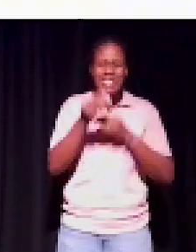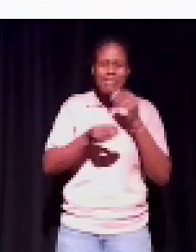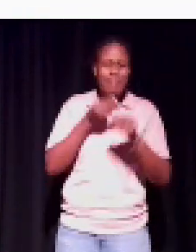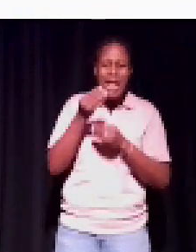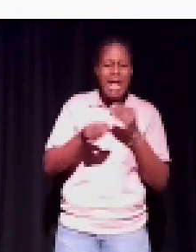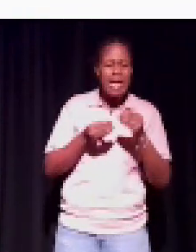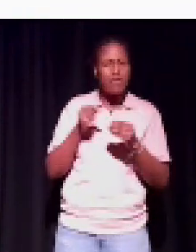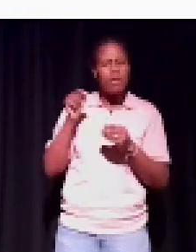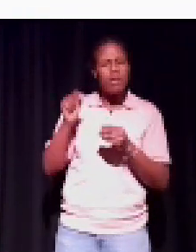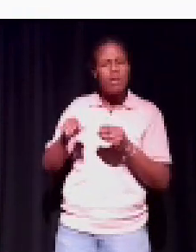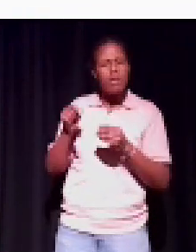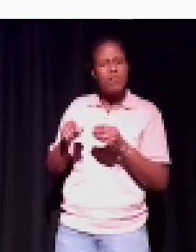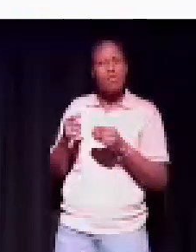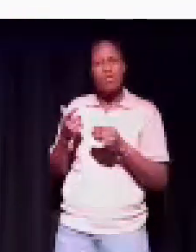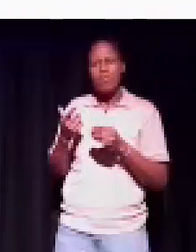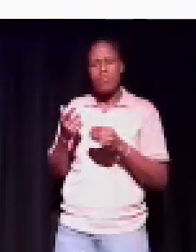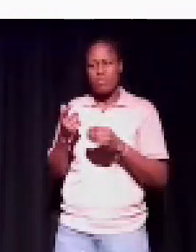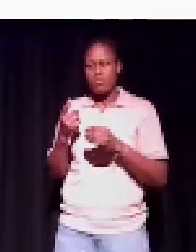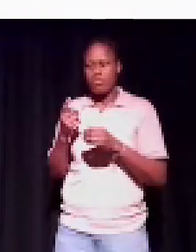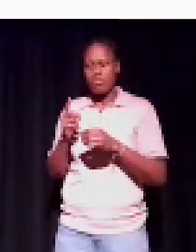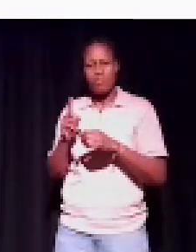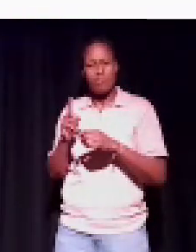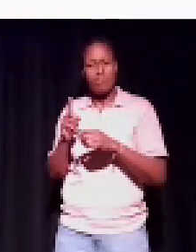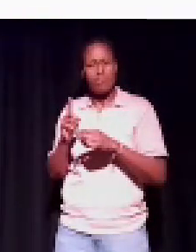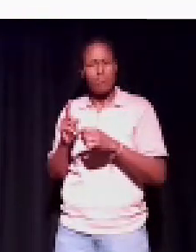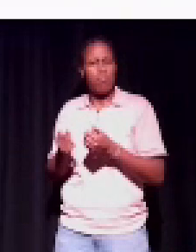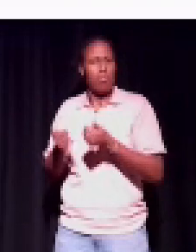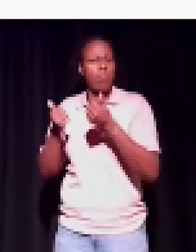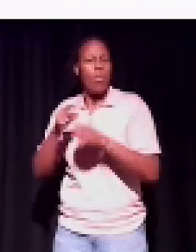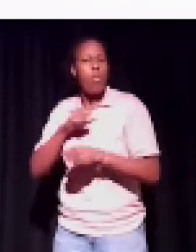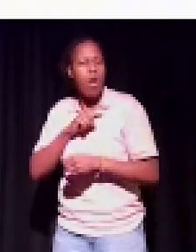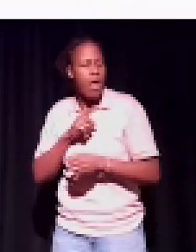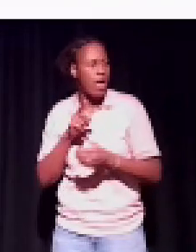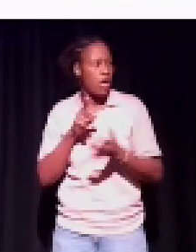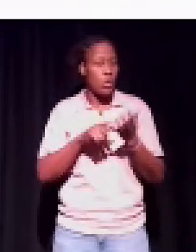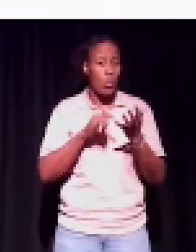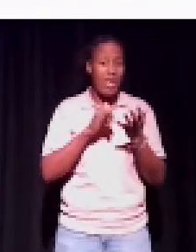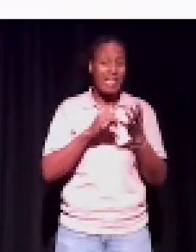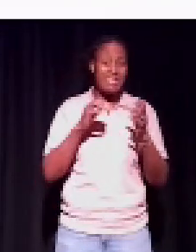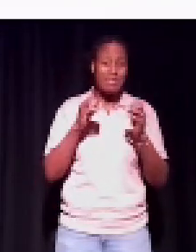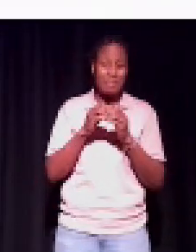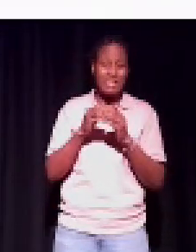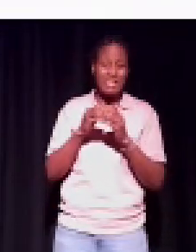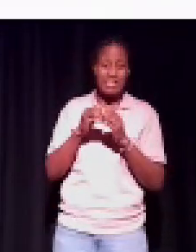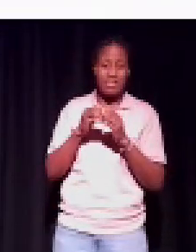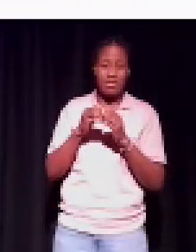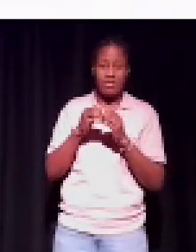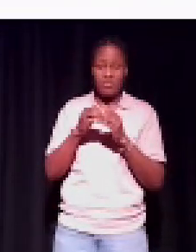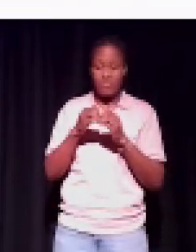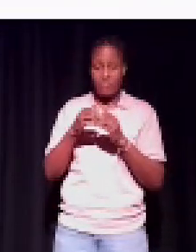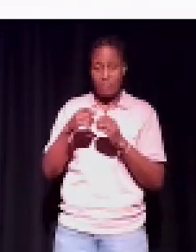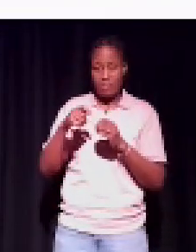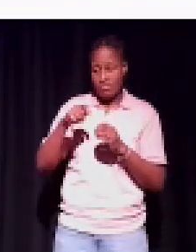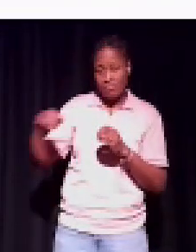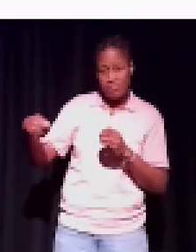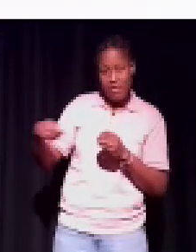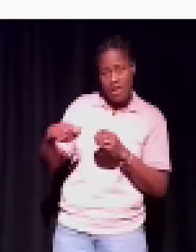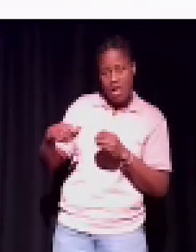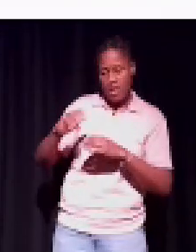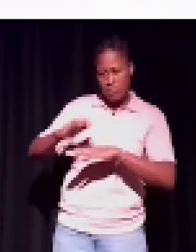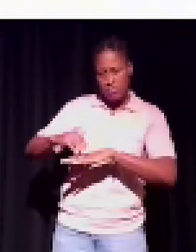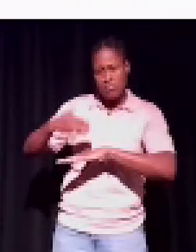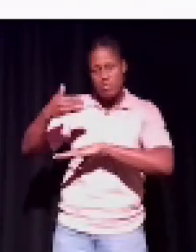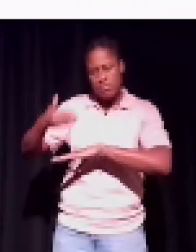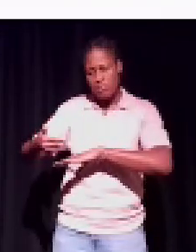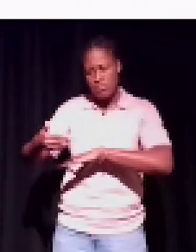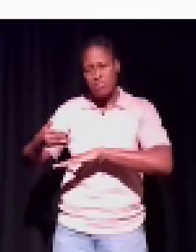this. But yes, it's a USB MIDI device. When you plug it into your computer, it says, hello, I deal with music.